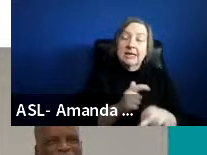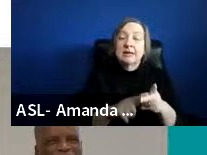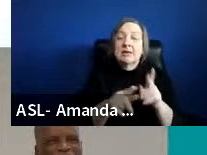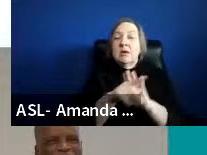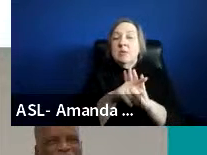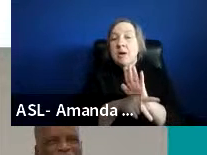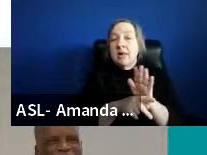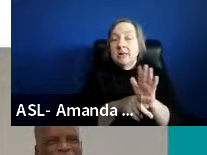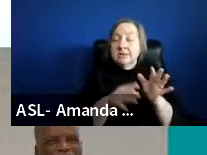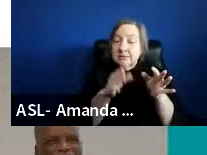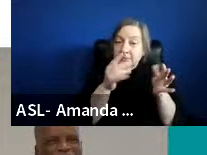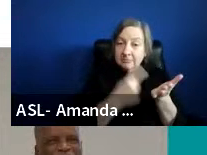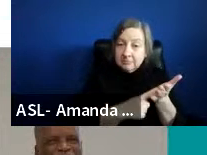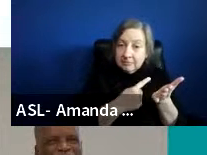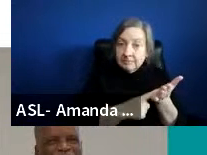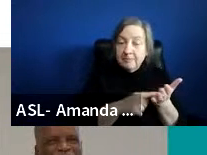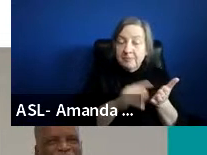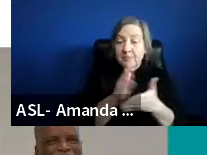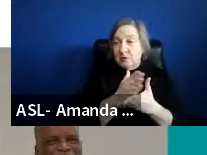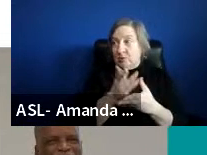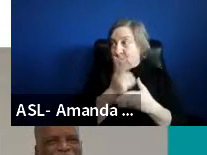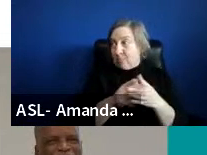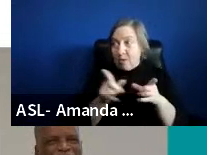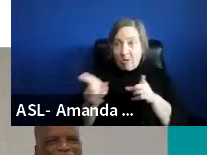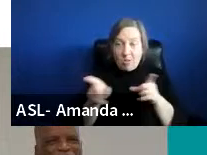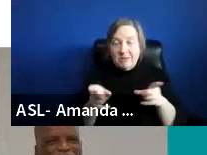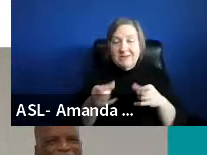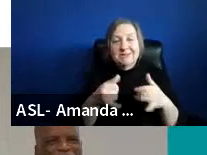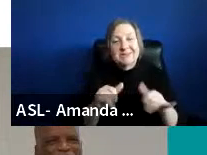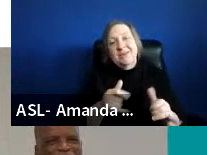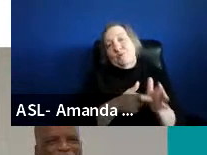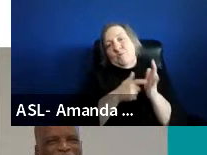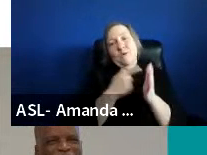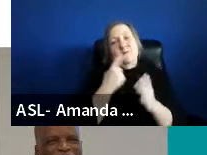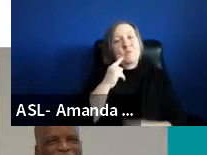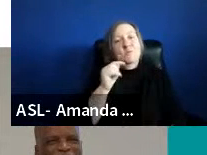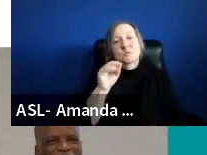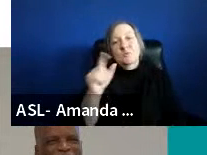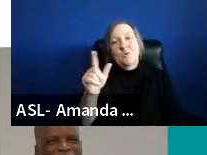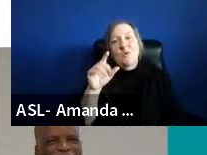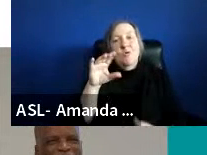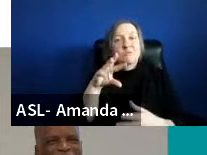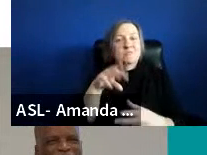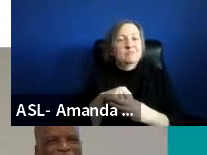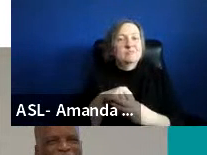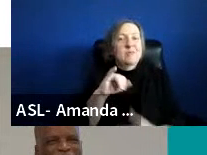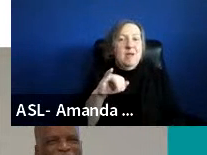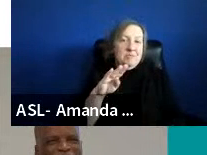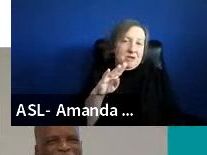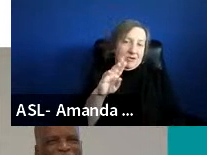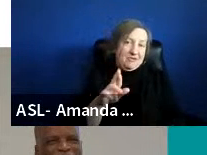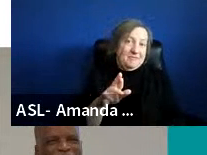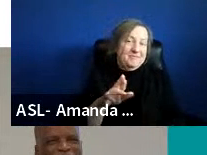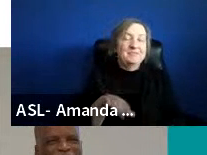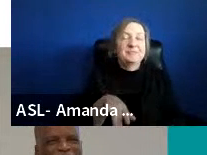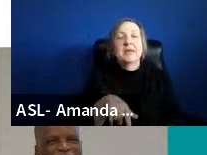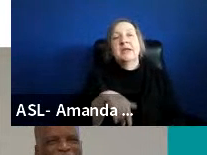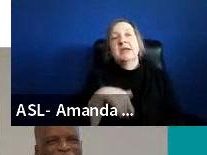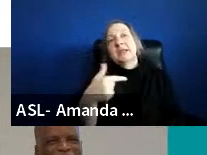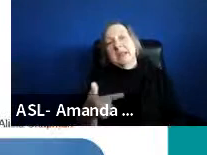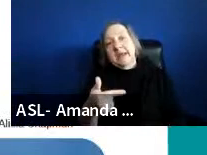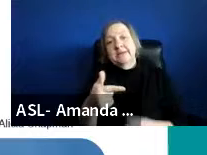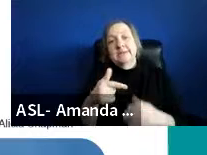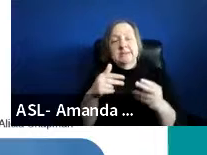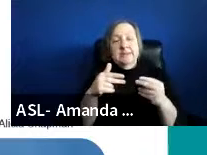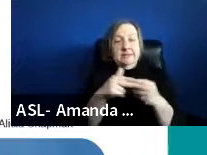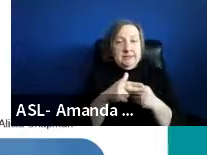two commissions is still required for tolling on IBR. So if you can go to the next slide. I